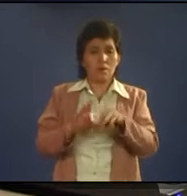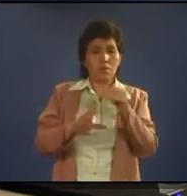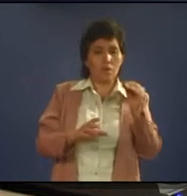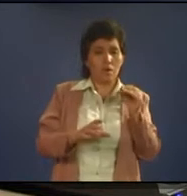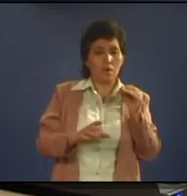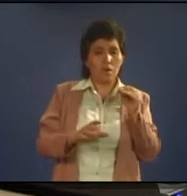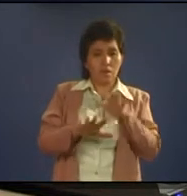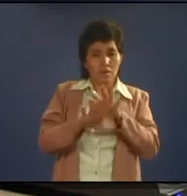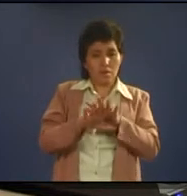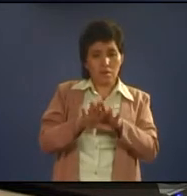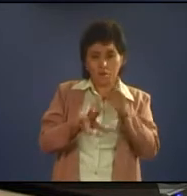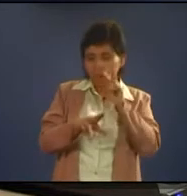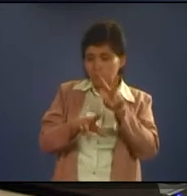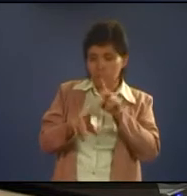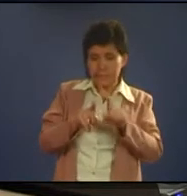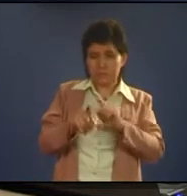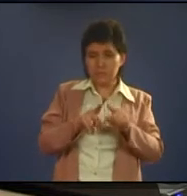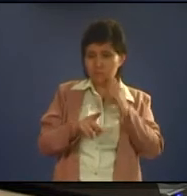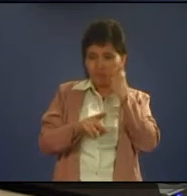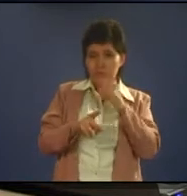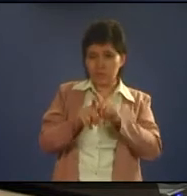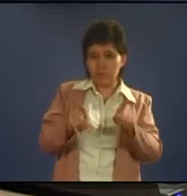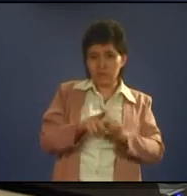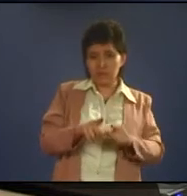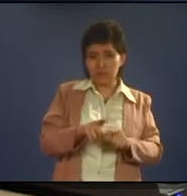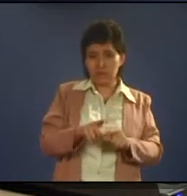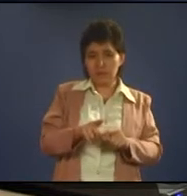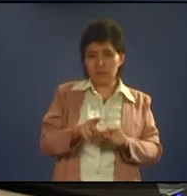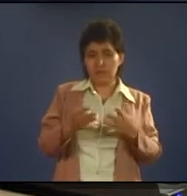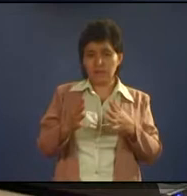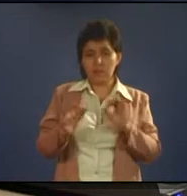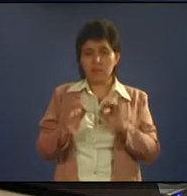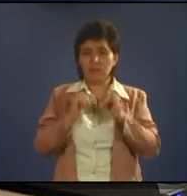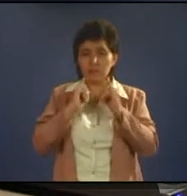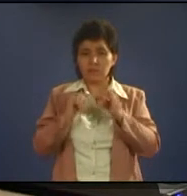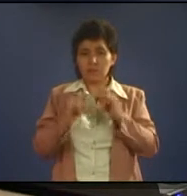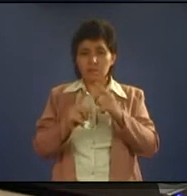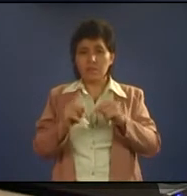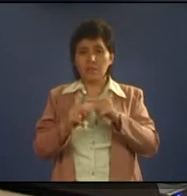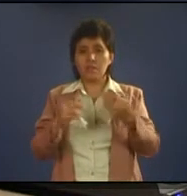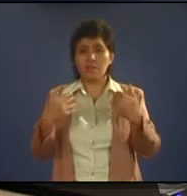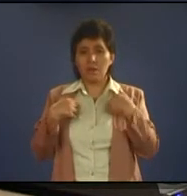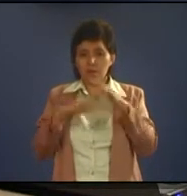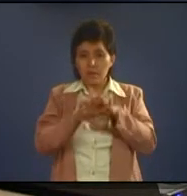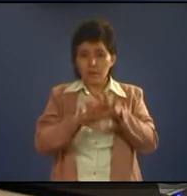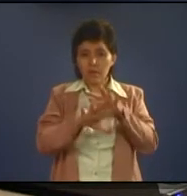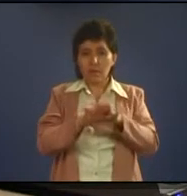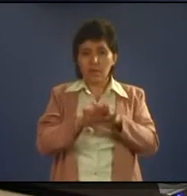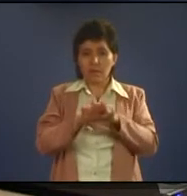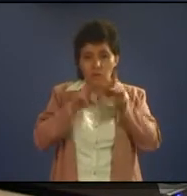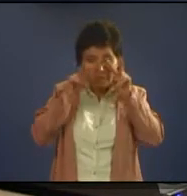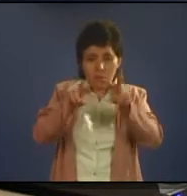really know each other. Okay? There's no interaction. Interaction happens when they have the crowd and when they're watching something, and then